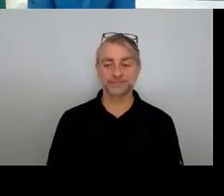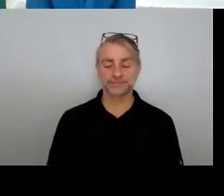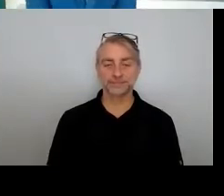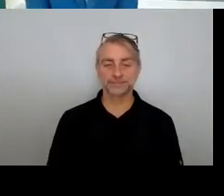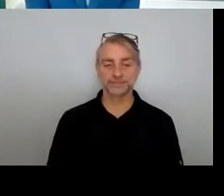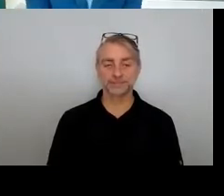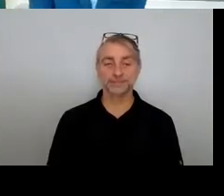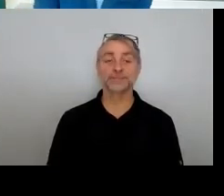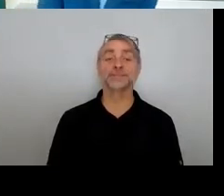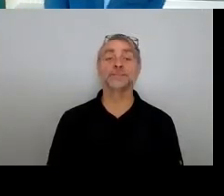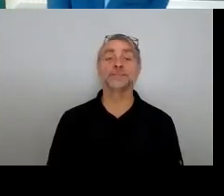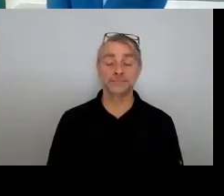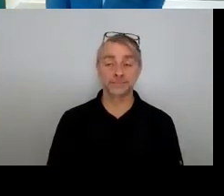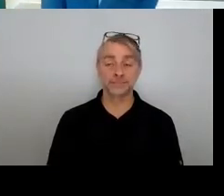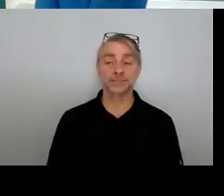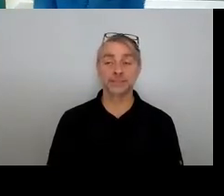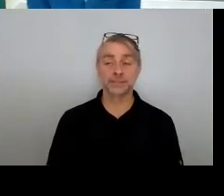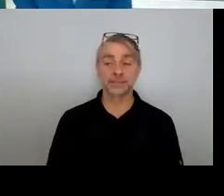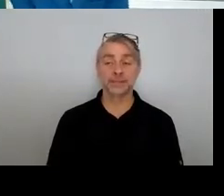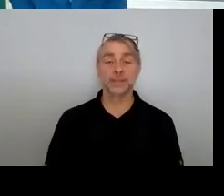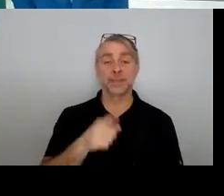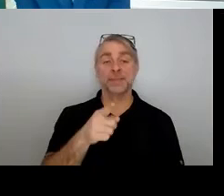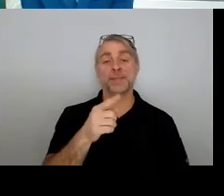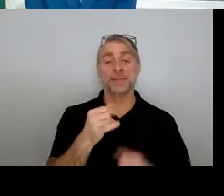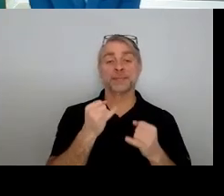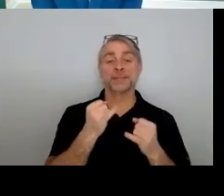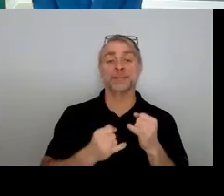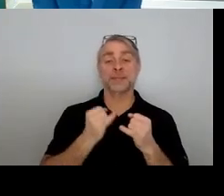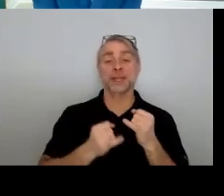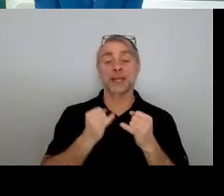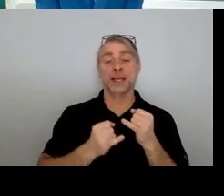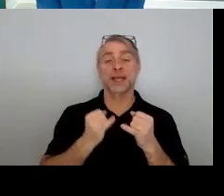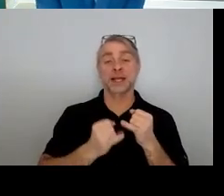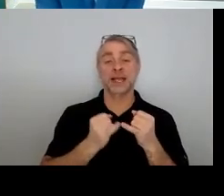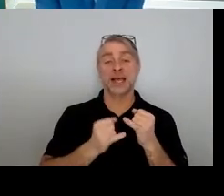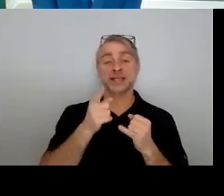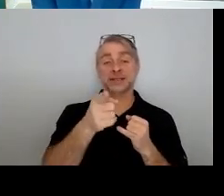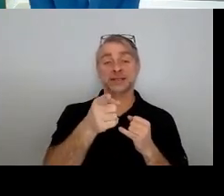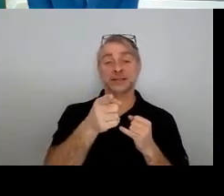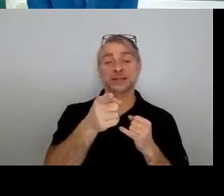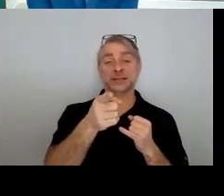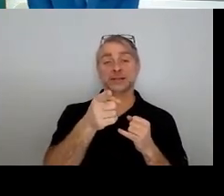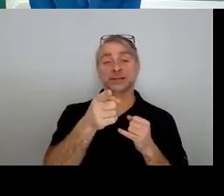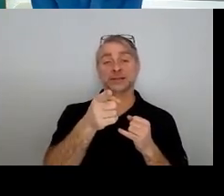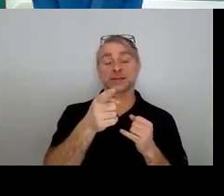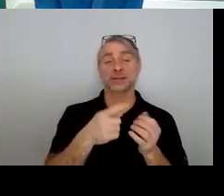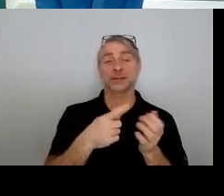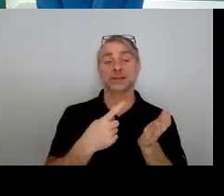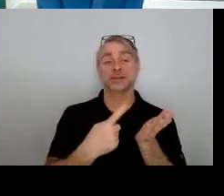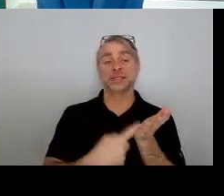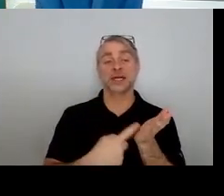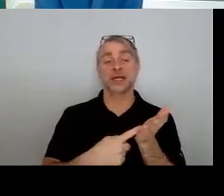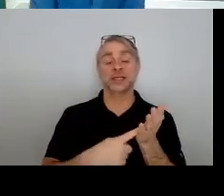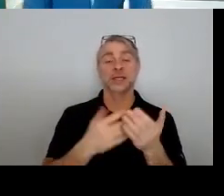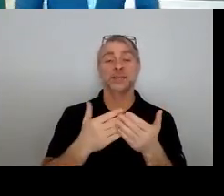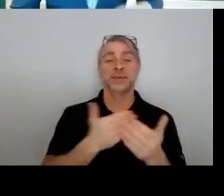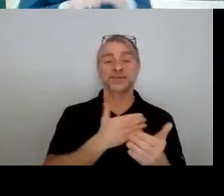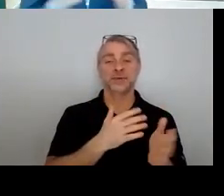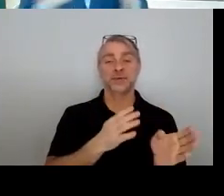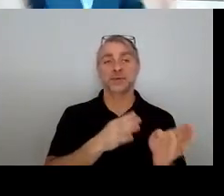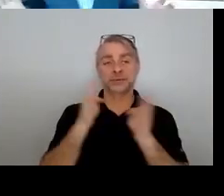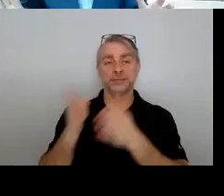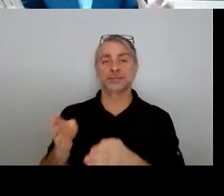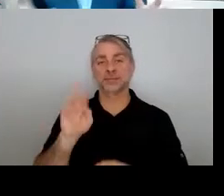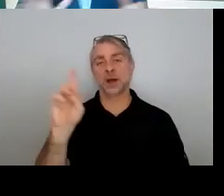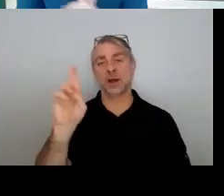The last thing I'll say before moving over to the R programming is that